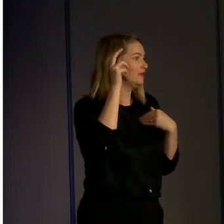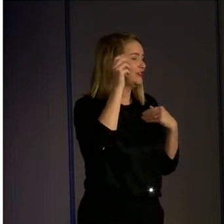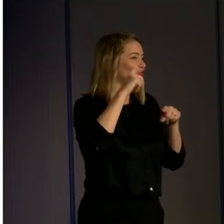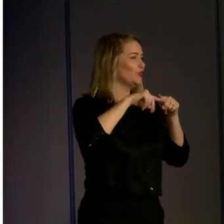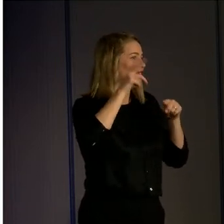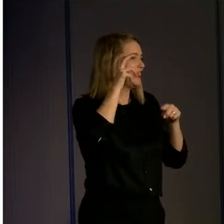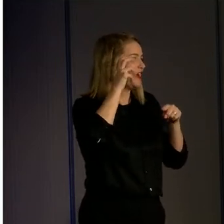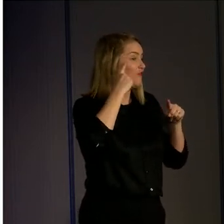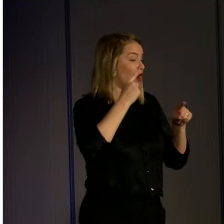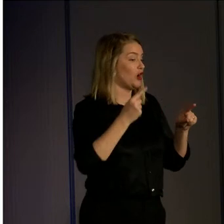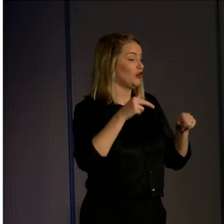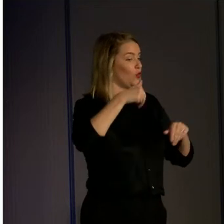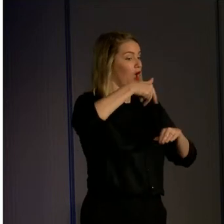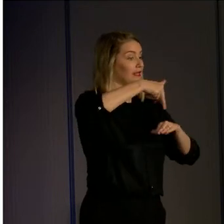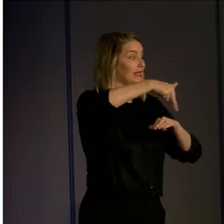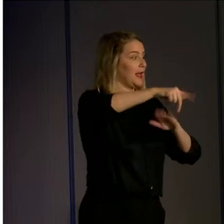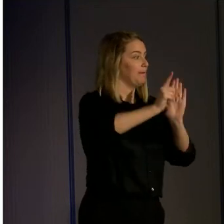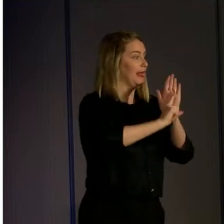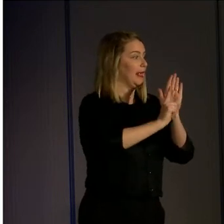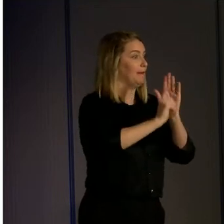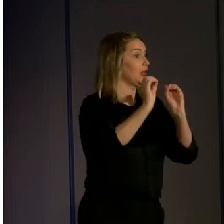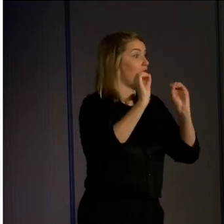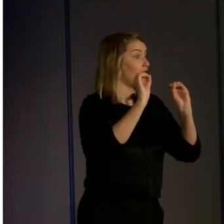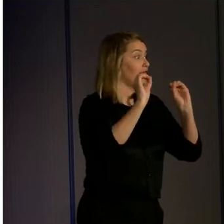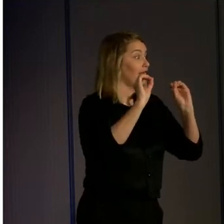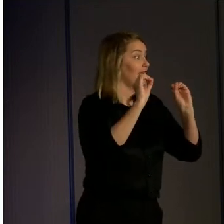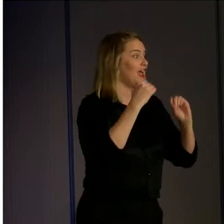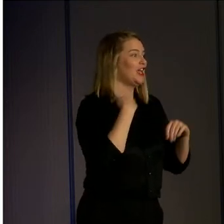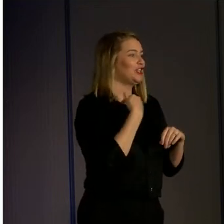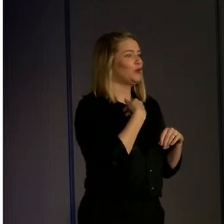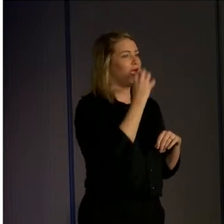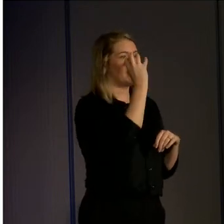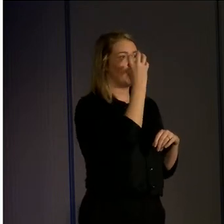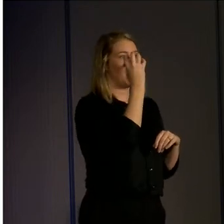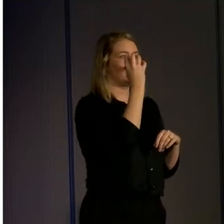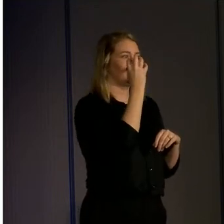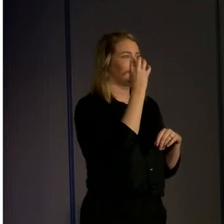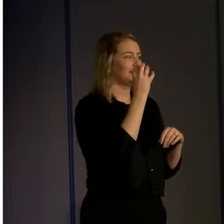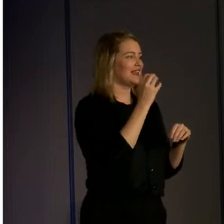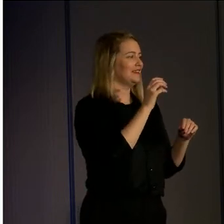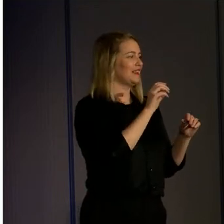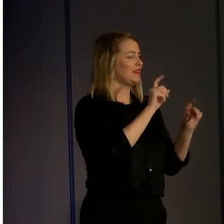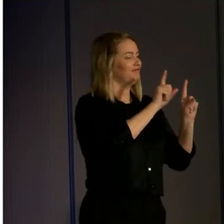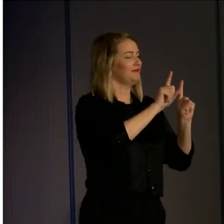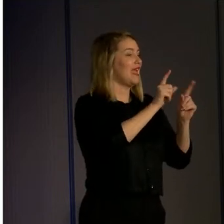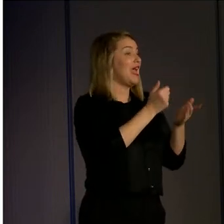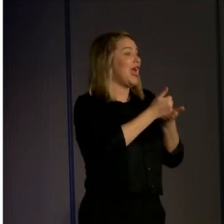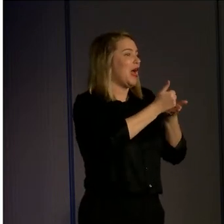never knew when it was beeping. So we were gonna dress up as clowns and go back and forth and help people cross the street.